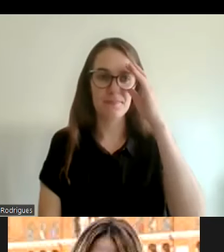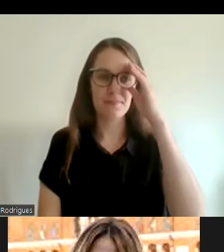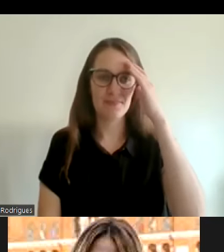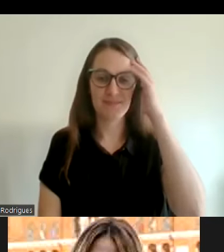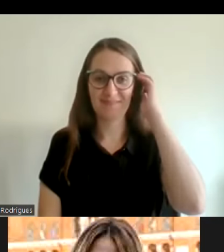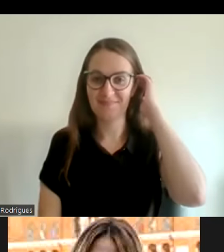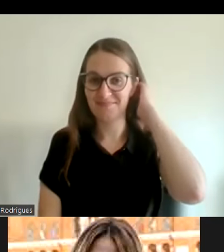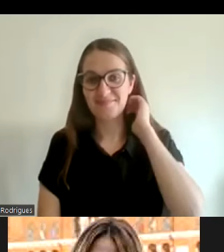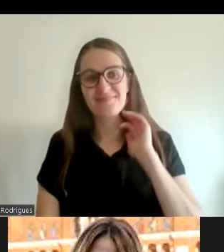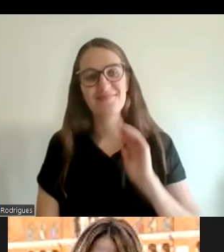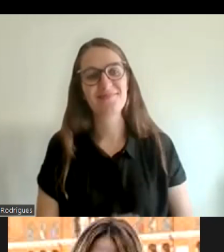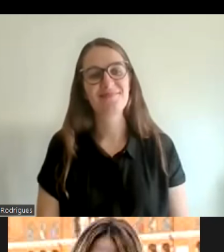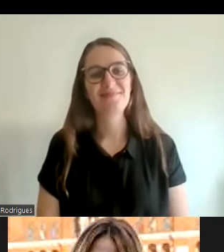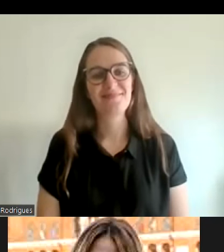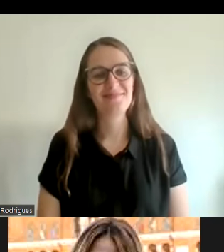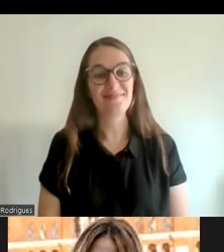Yes, Mr. Rachko.